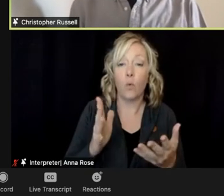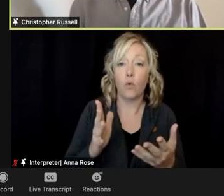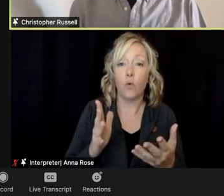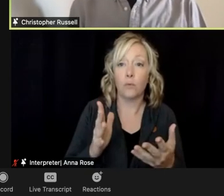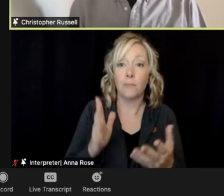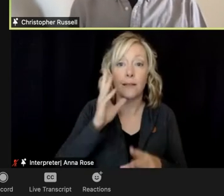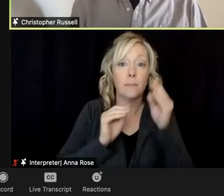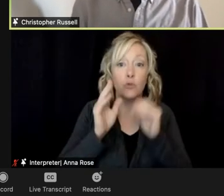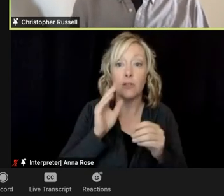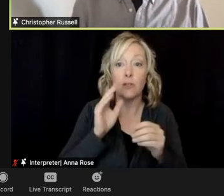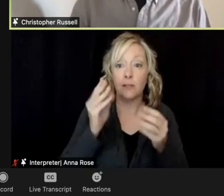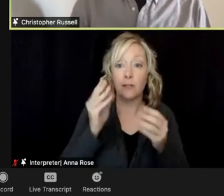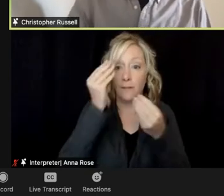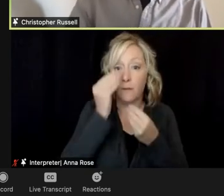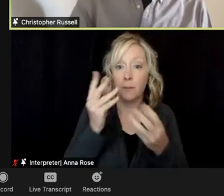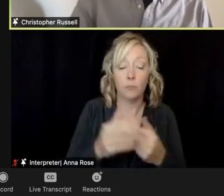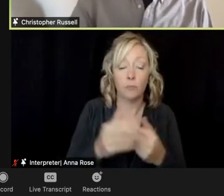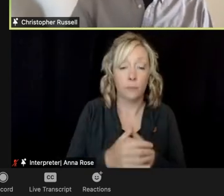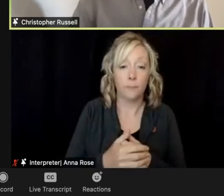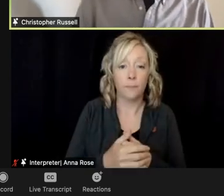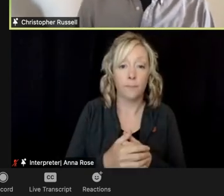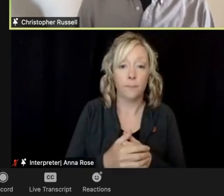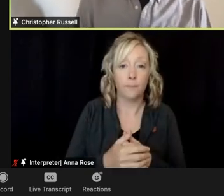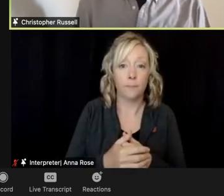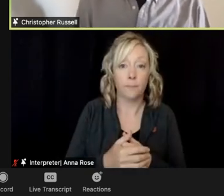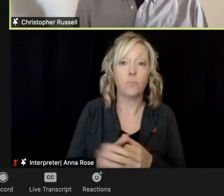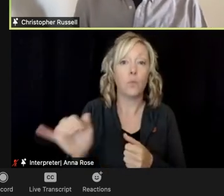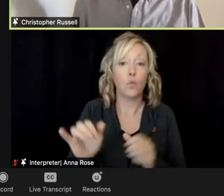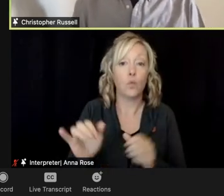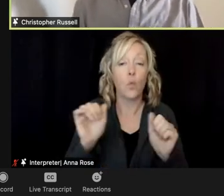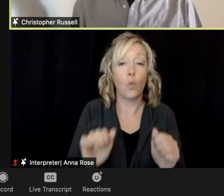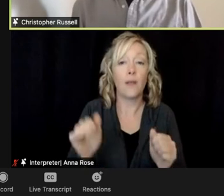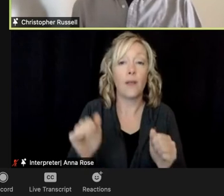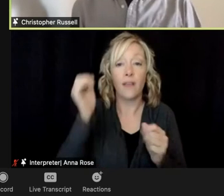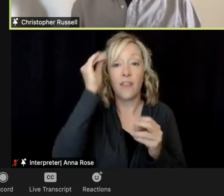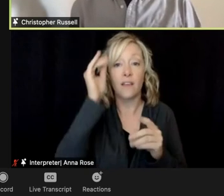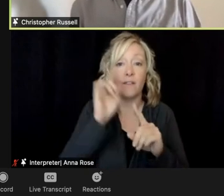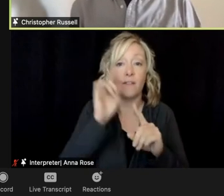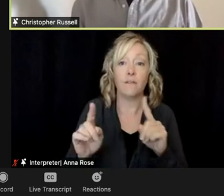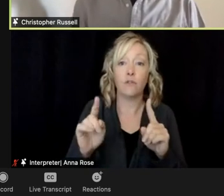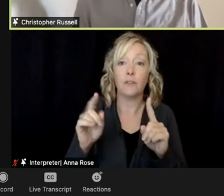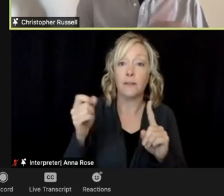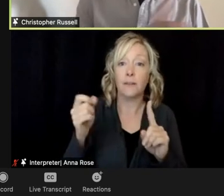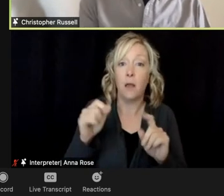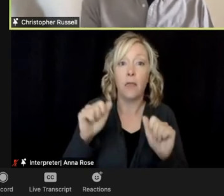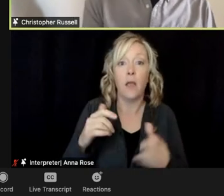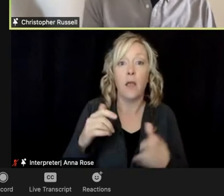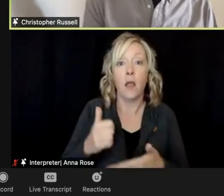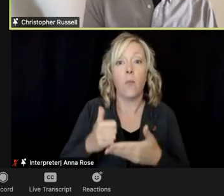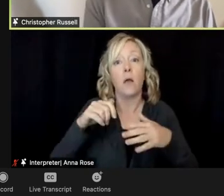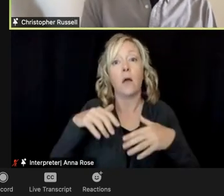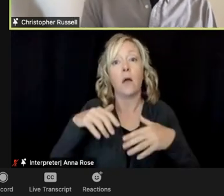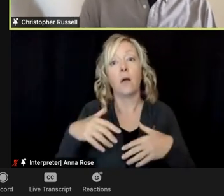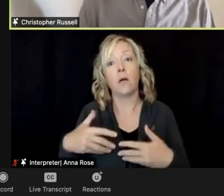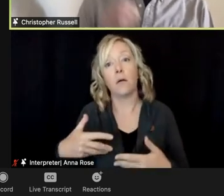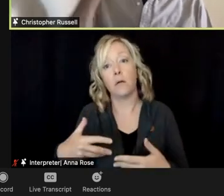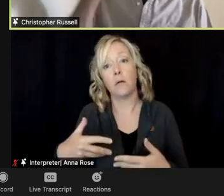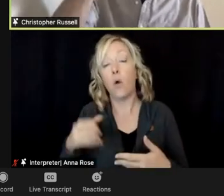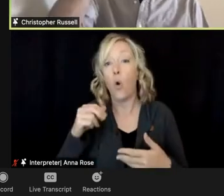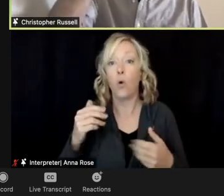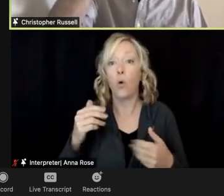And we can all think of different calming and alerting stimuli that impact those